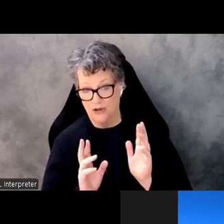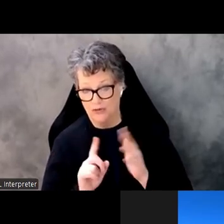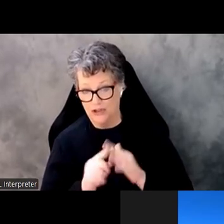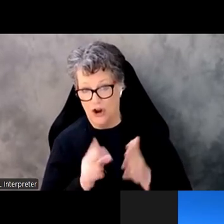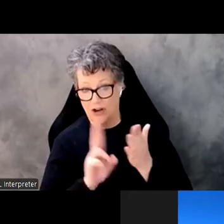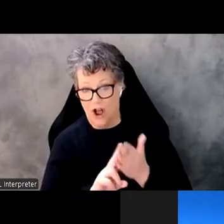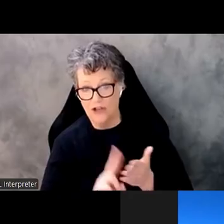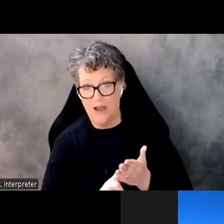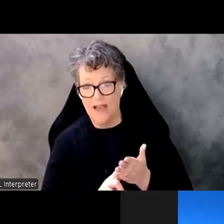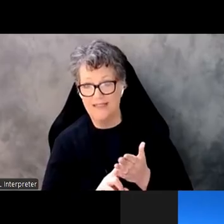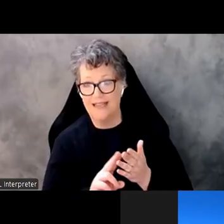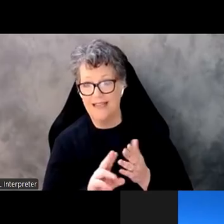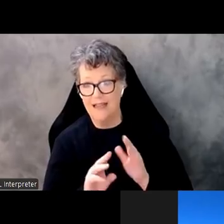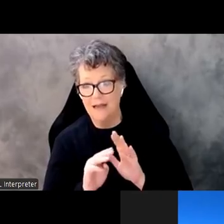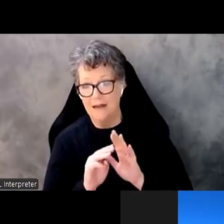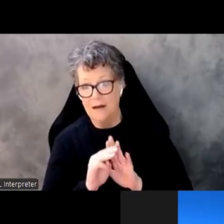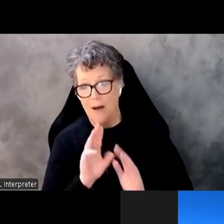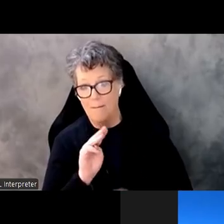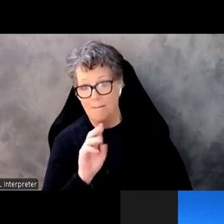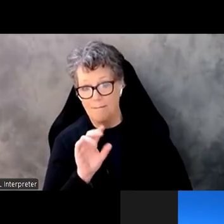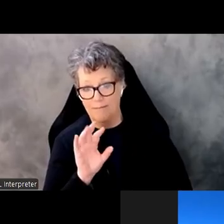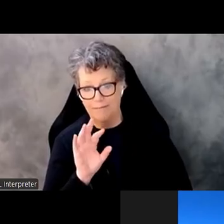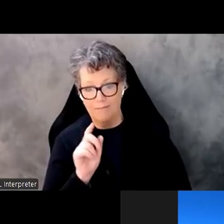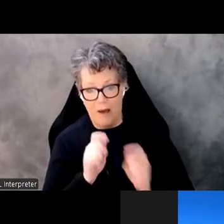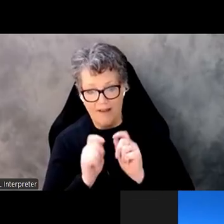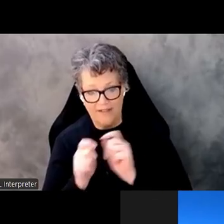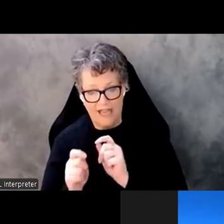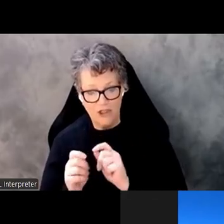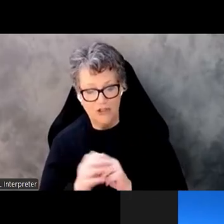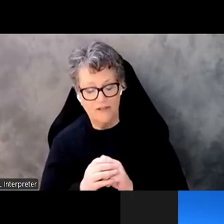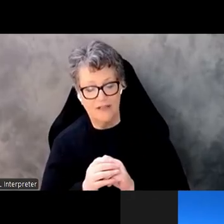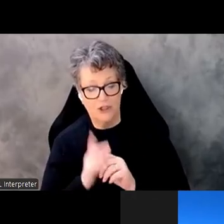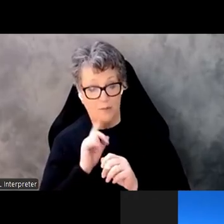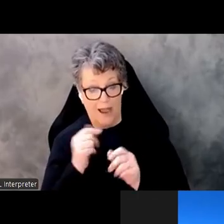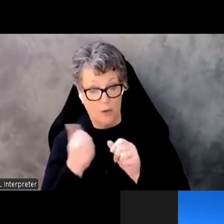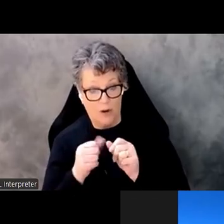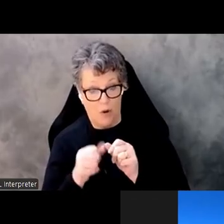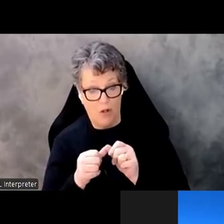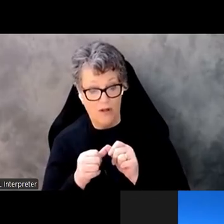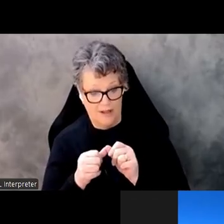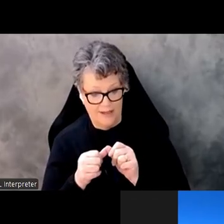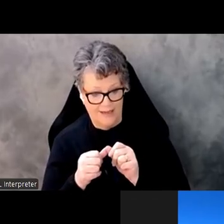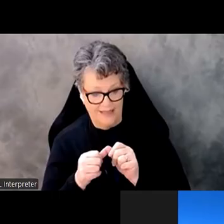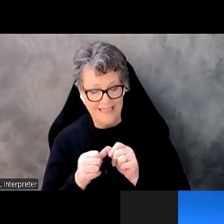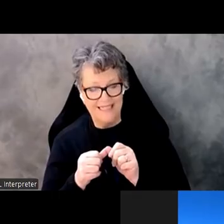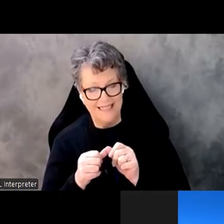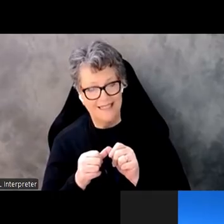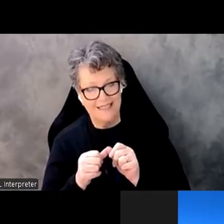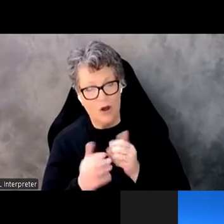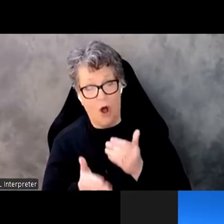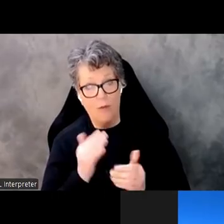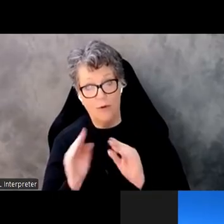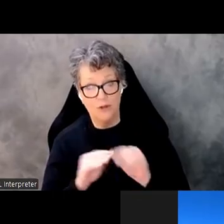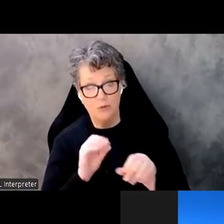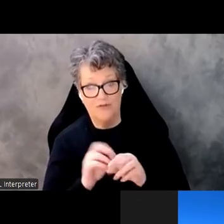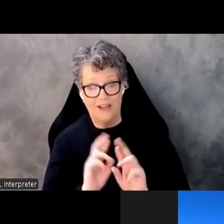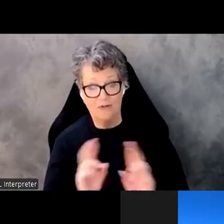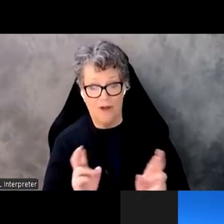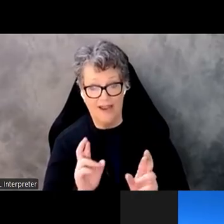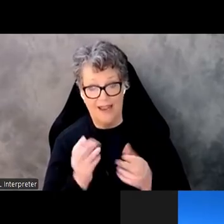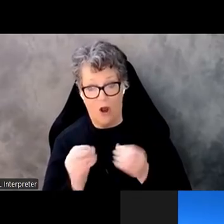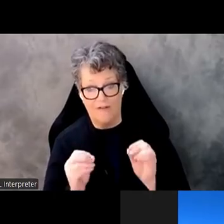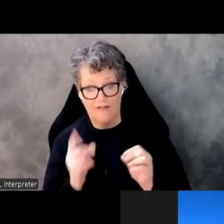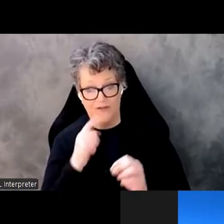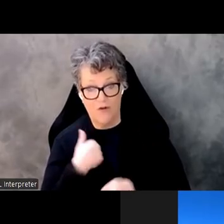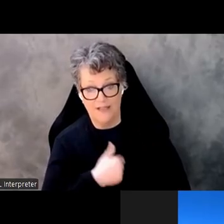building modifications. As you all may recall, this is a near move-in ready office facility for us, but